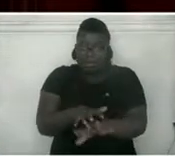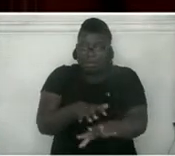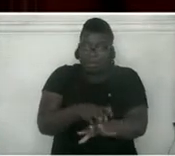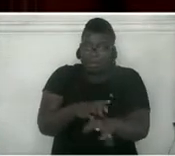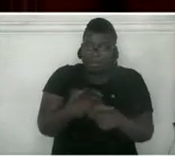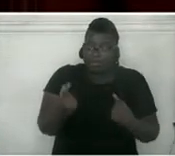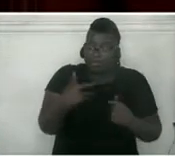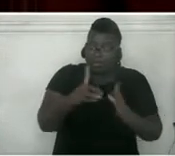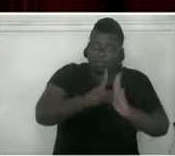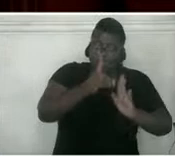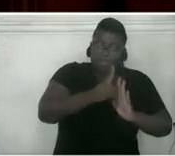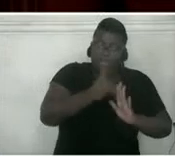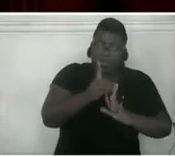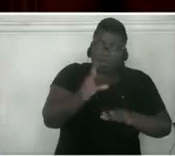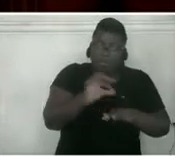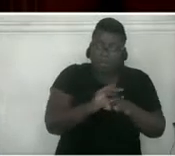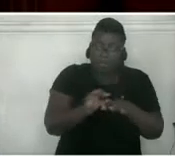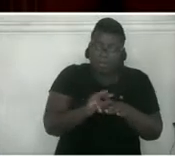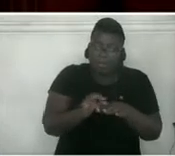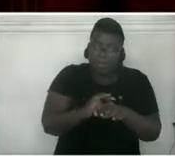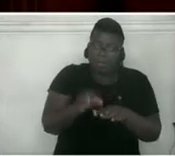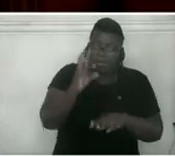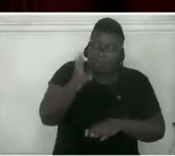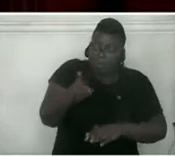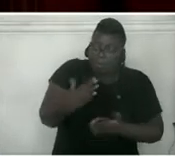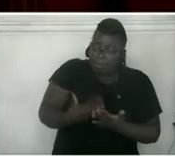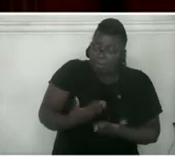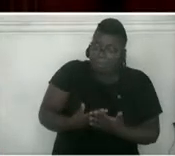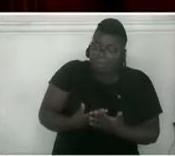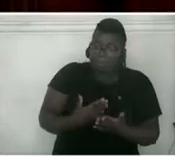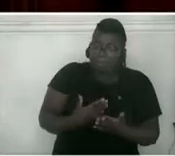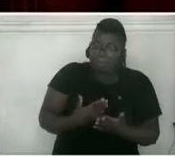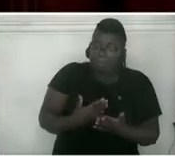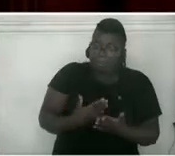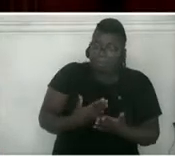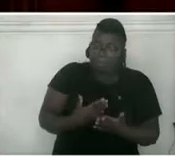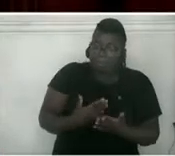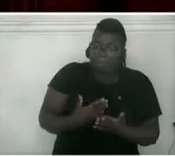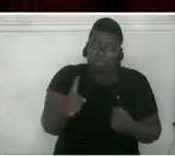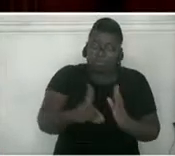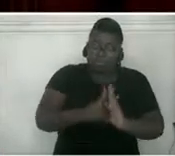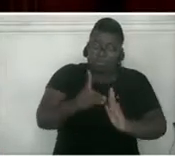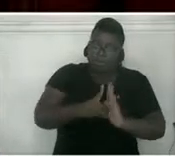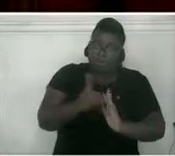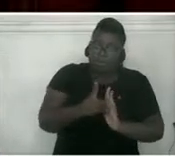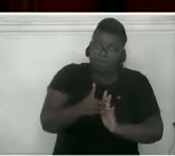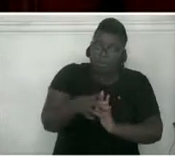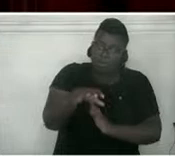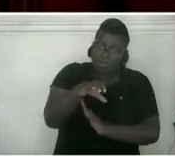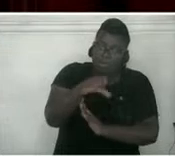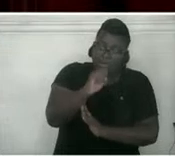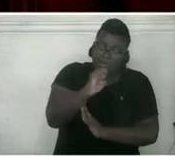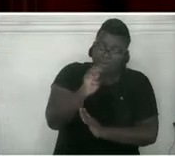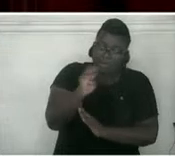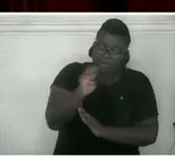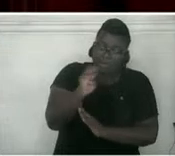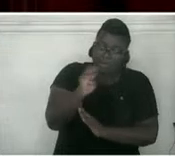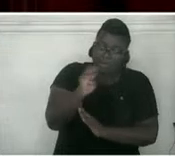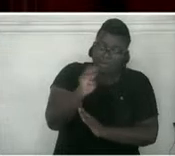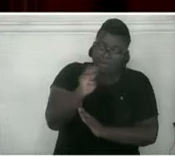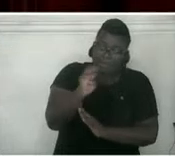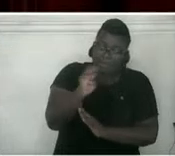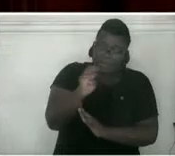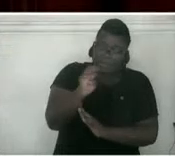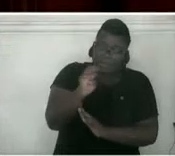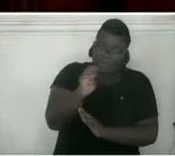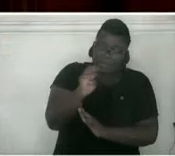develop a plan that will enable the province to develop its seed production capacity. In the